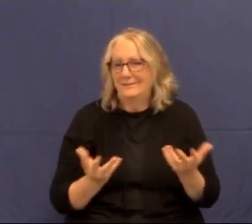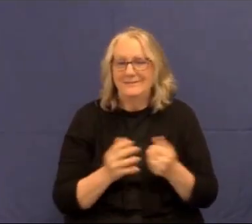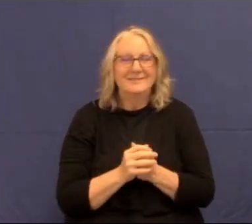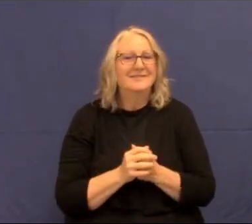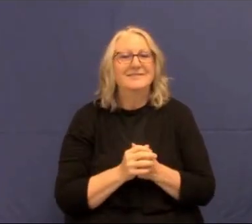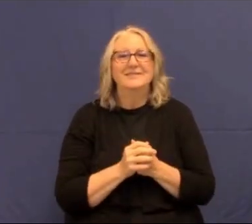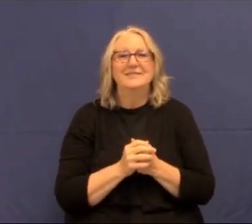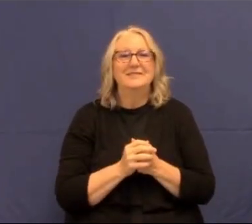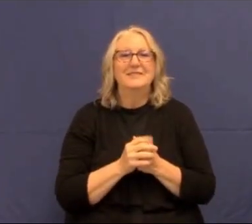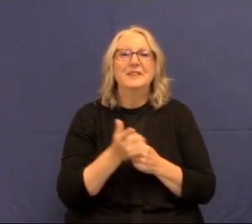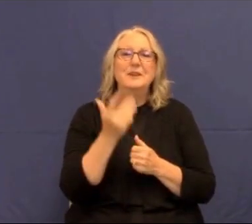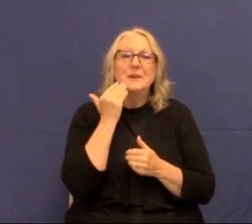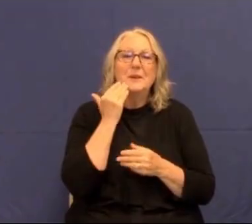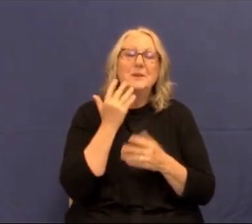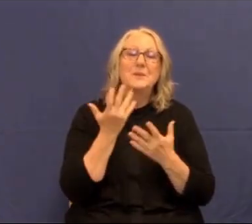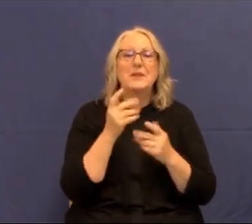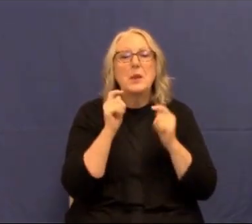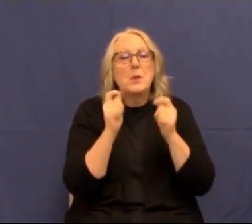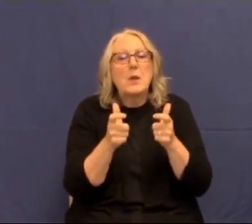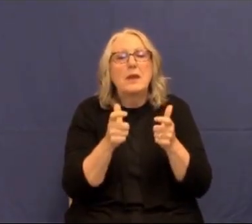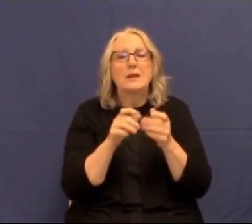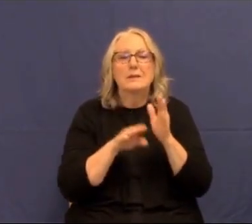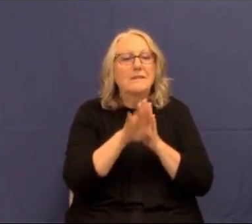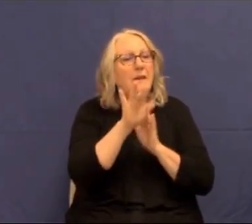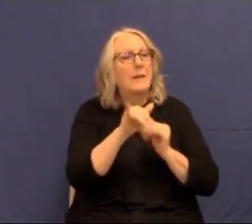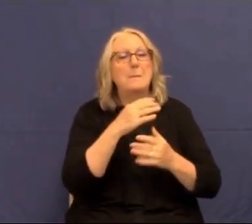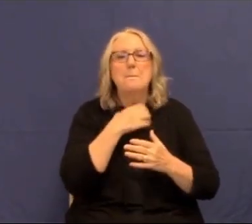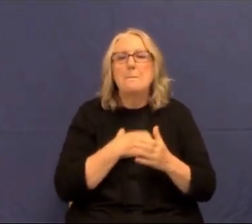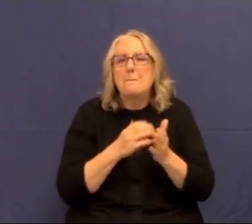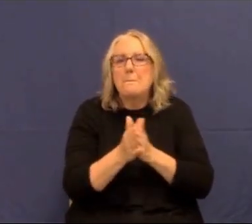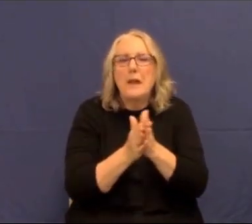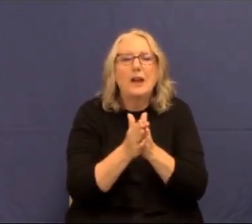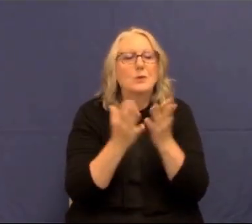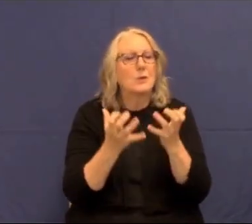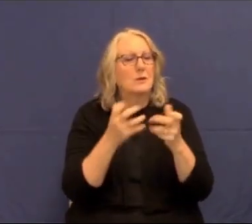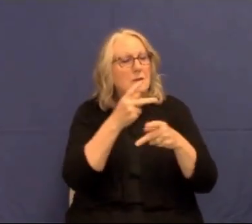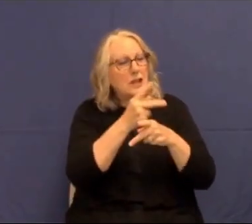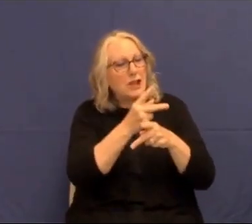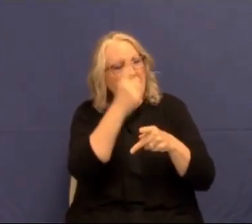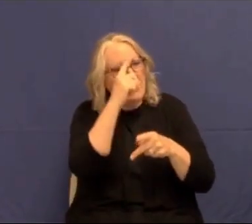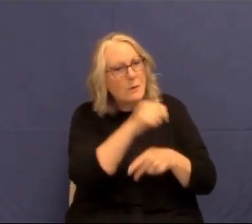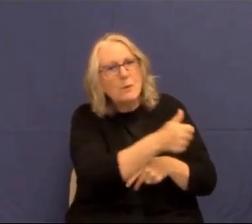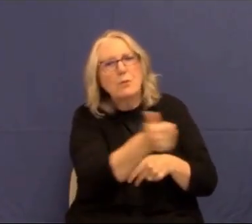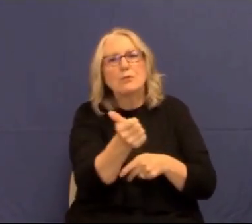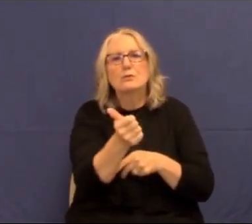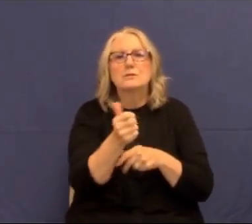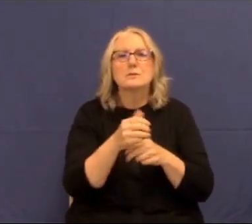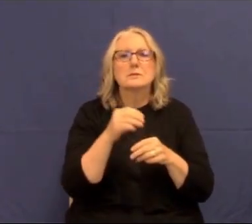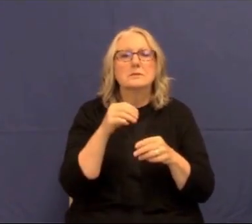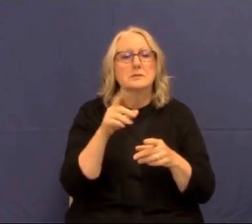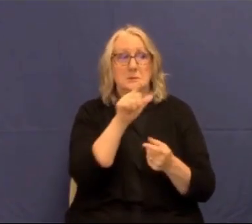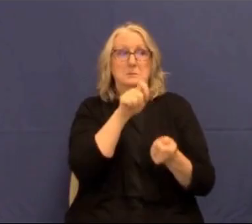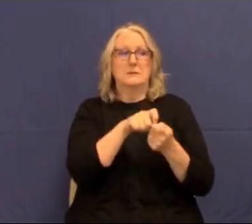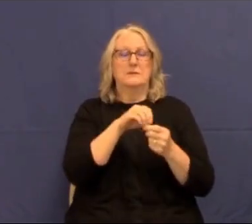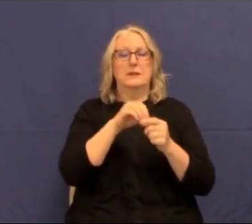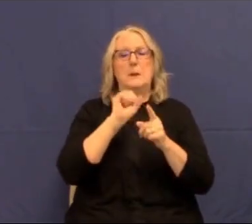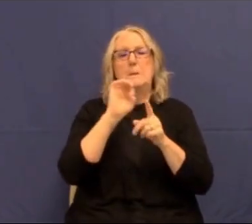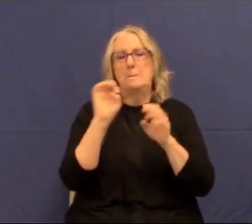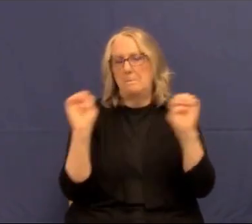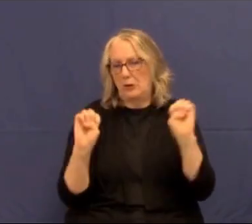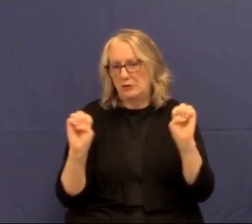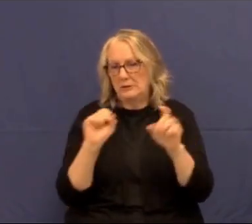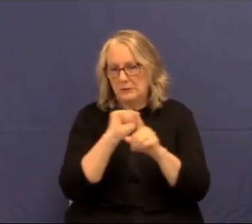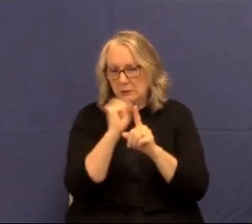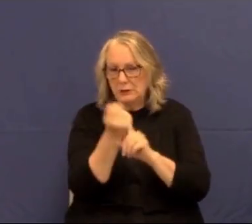being around the ambulances, and I just quickly developed that passion for wanting to care for others, and